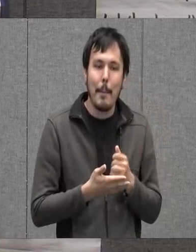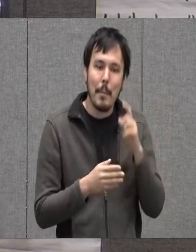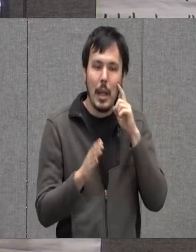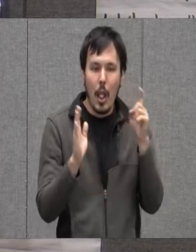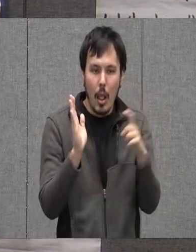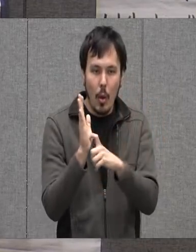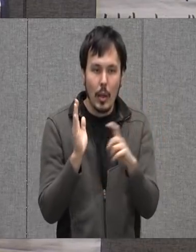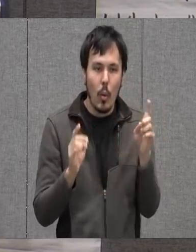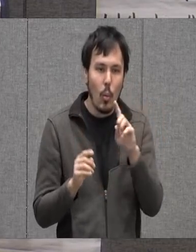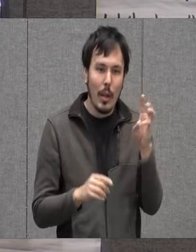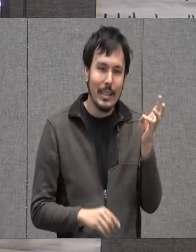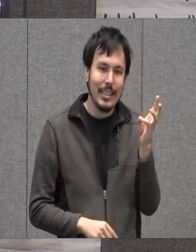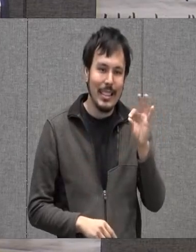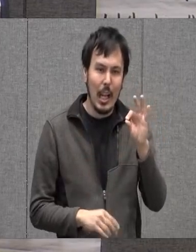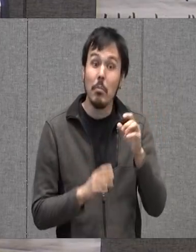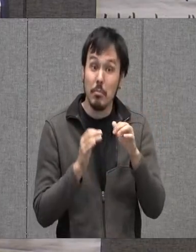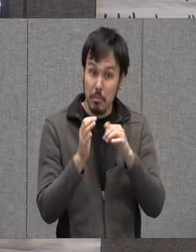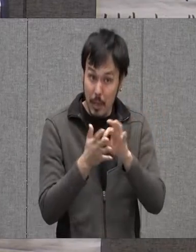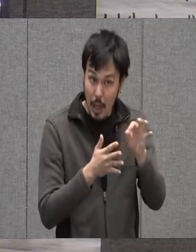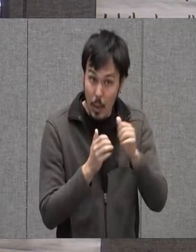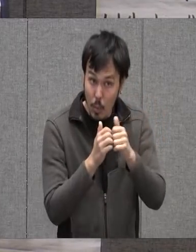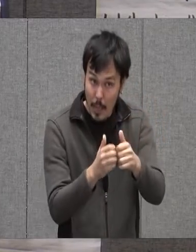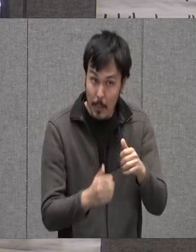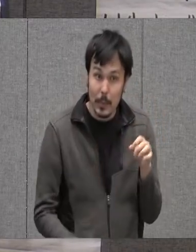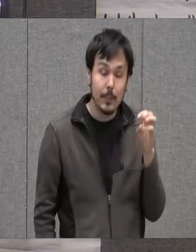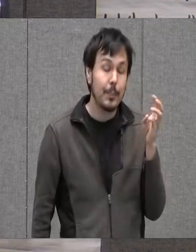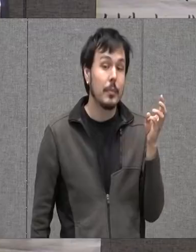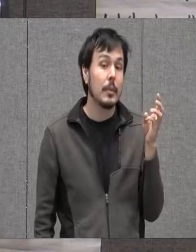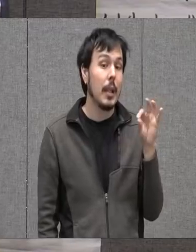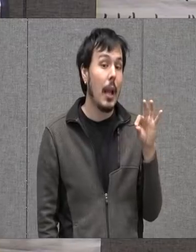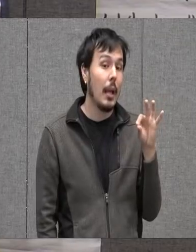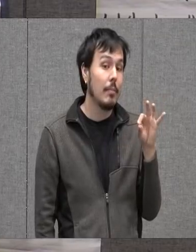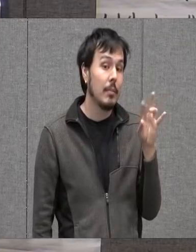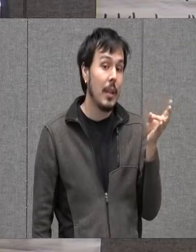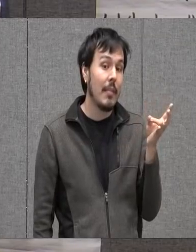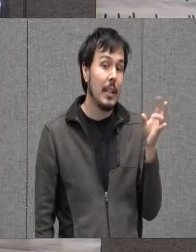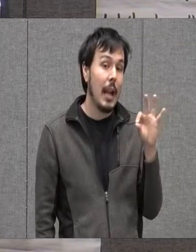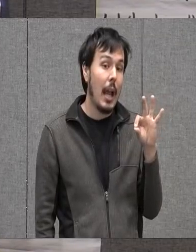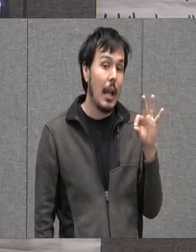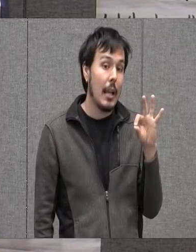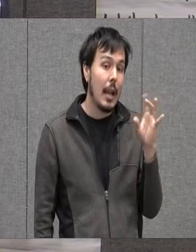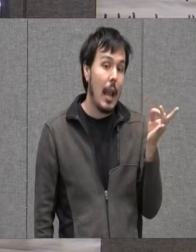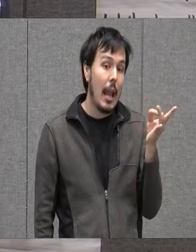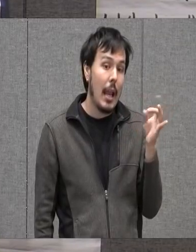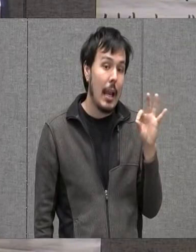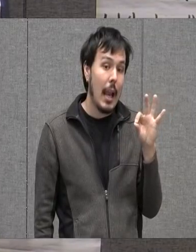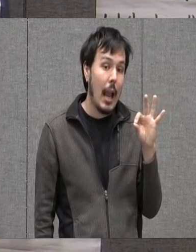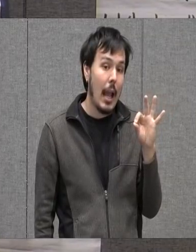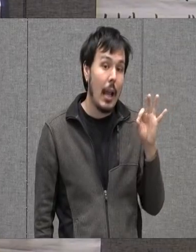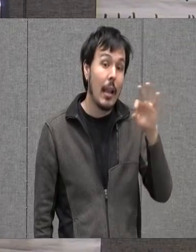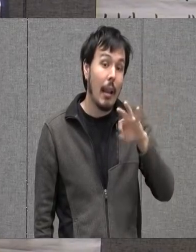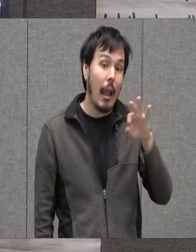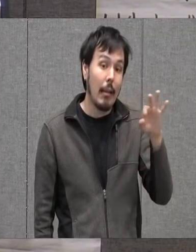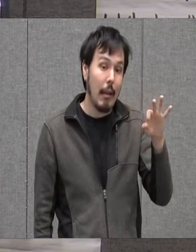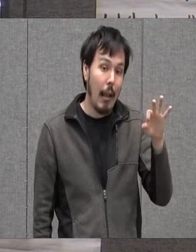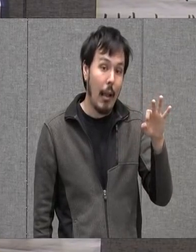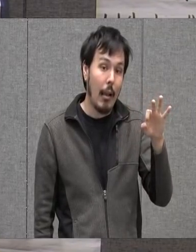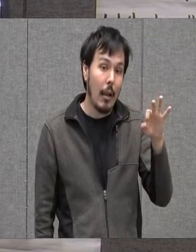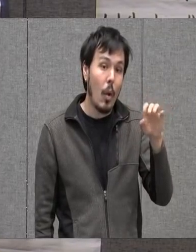So 69, count with me, 79, 89,